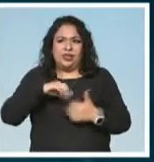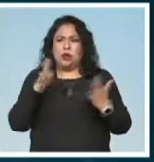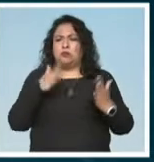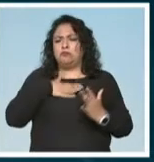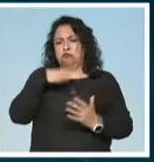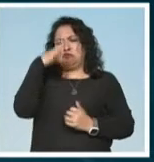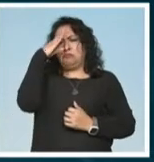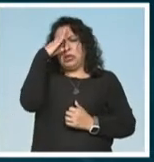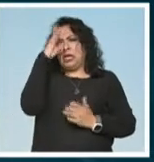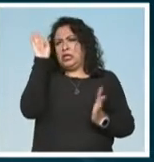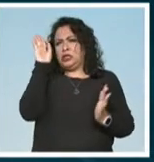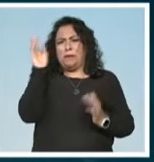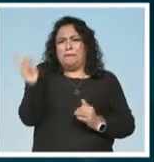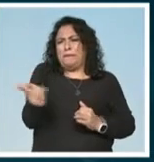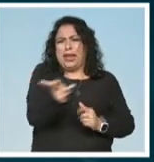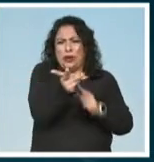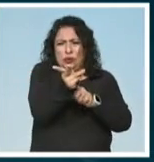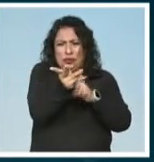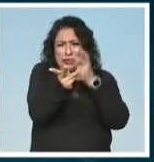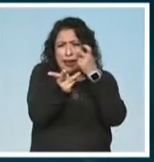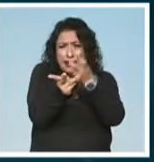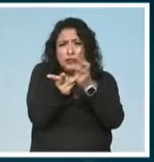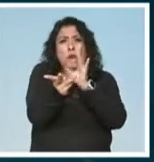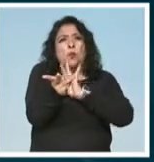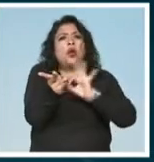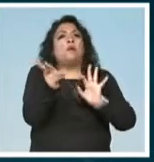by asking that question,